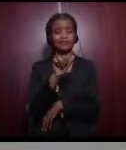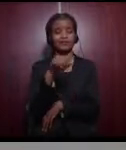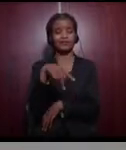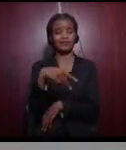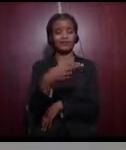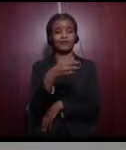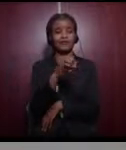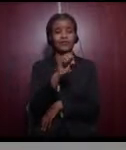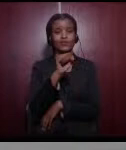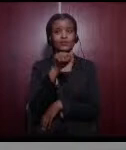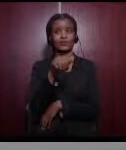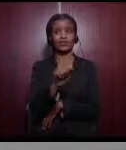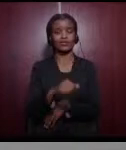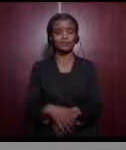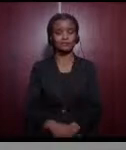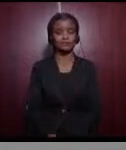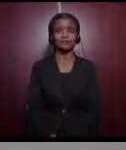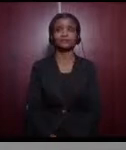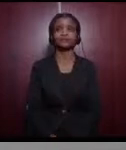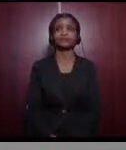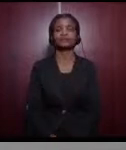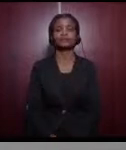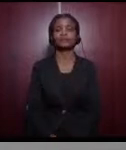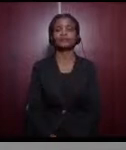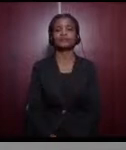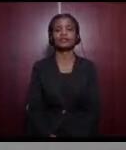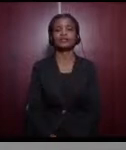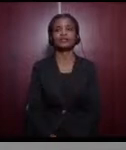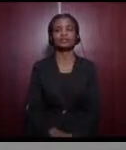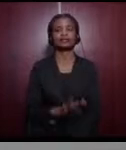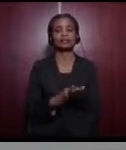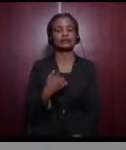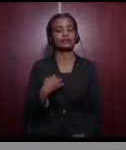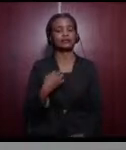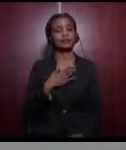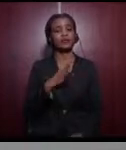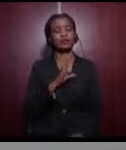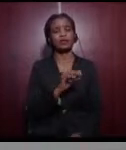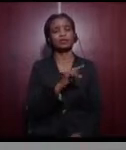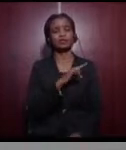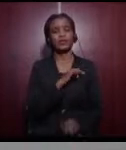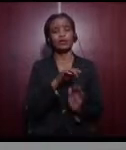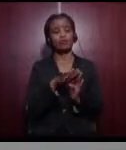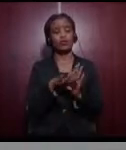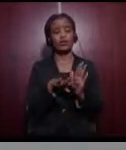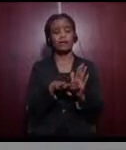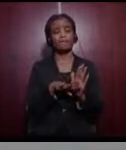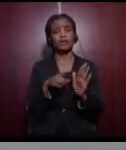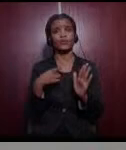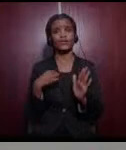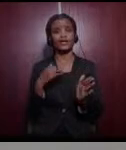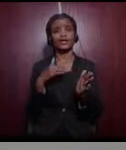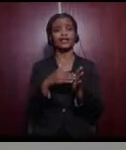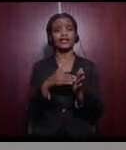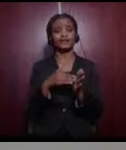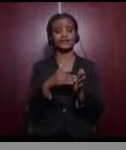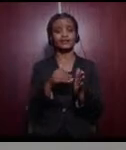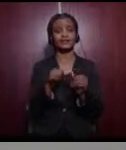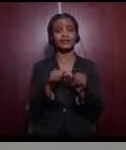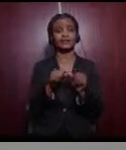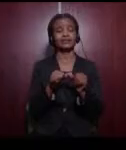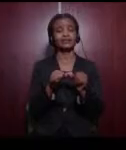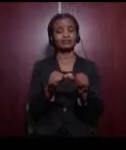All right, no, ngifuna ukubuza ngoba singeniseni semaphakathini kwe program ne. The main concern ngifuna